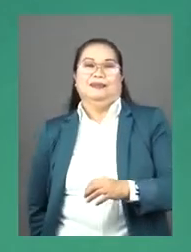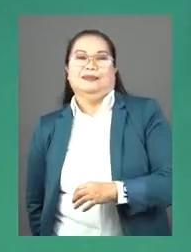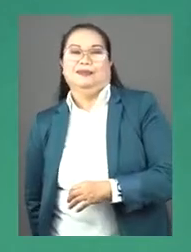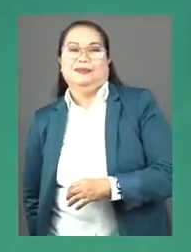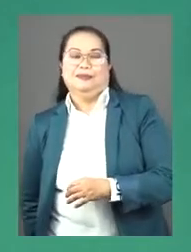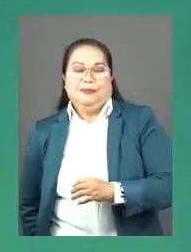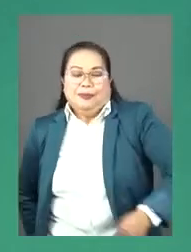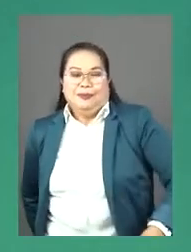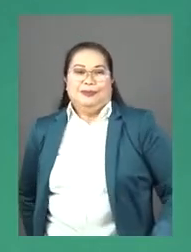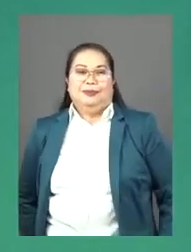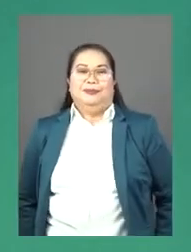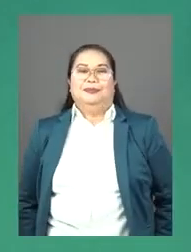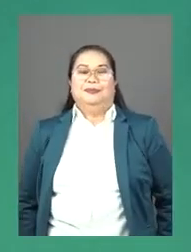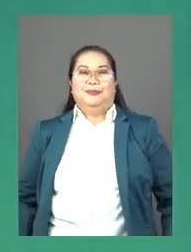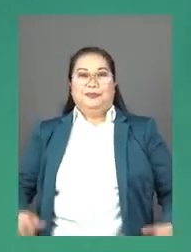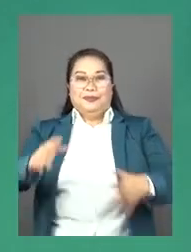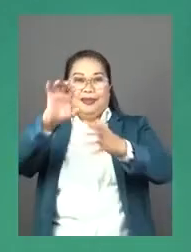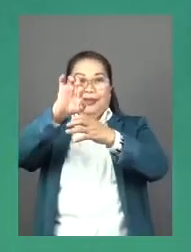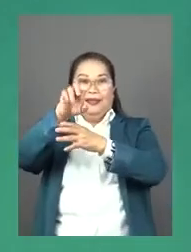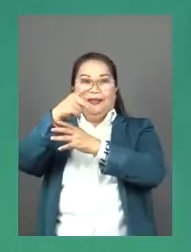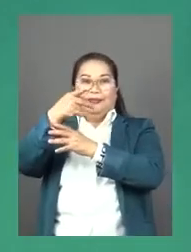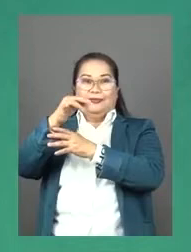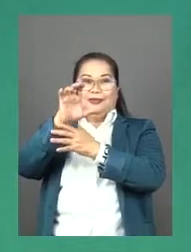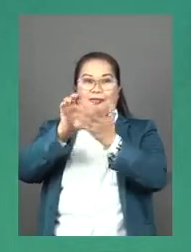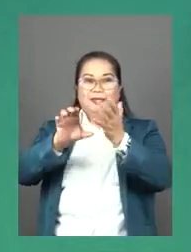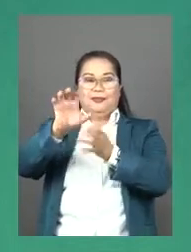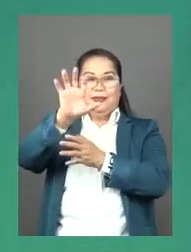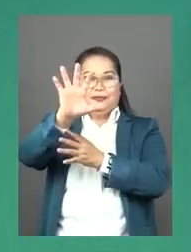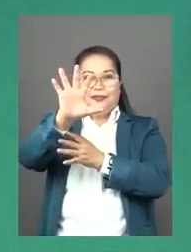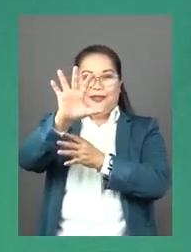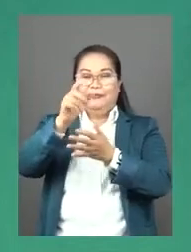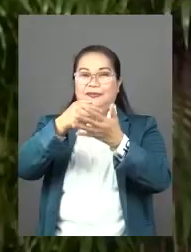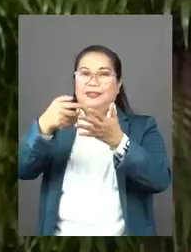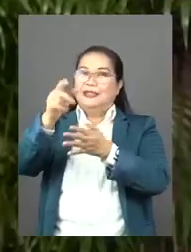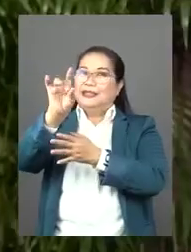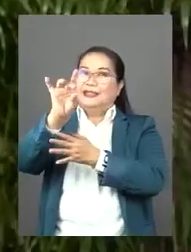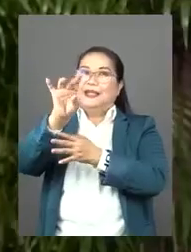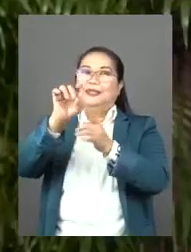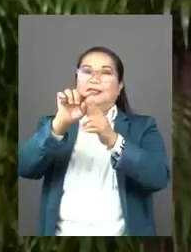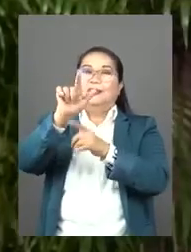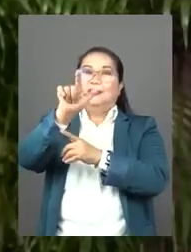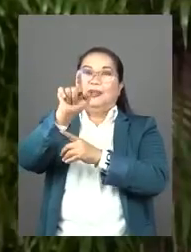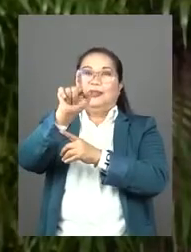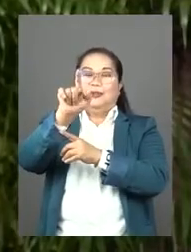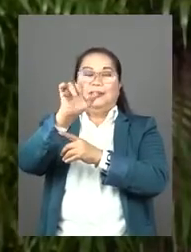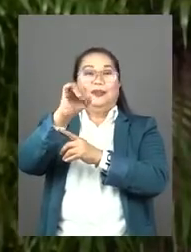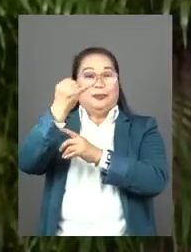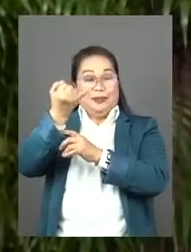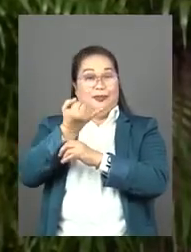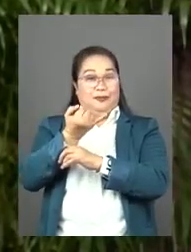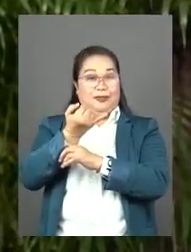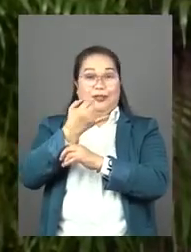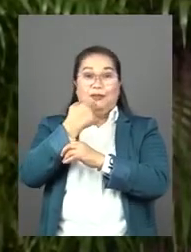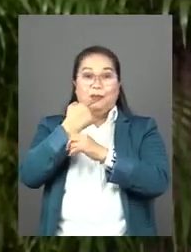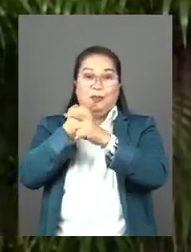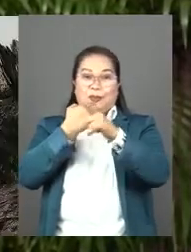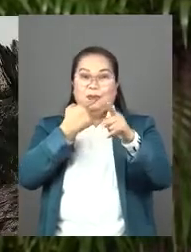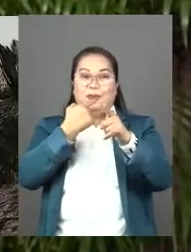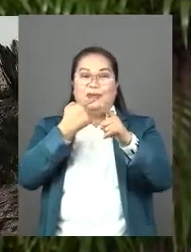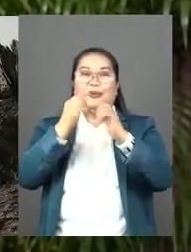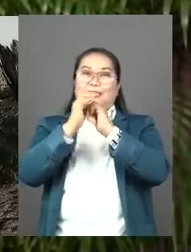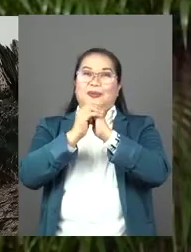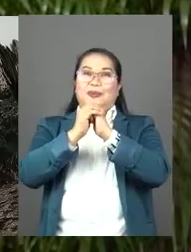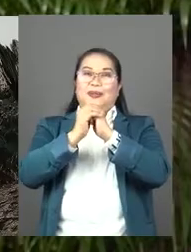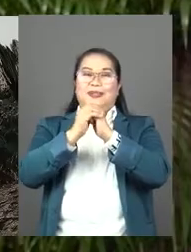not have a copy yet. Ephesians chapter 5, verses 18 to 21. May I invite those who are in the worship